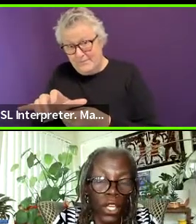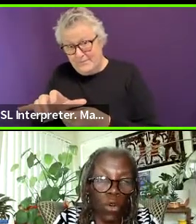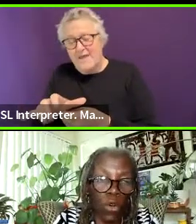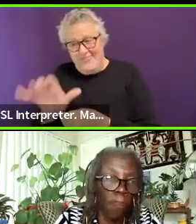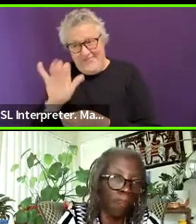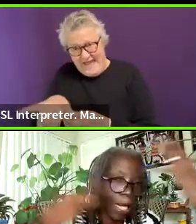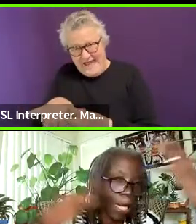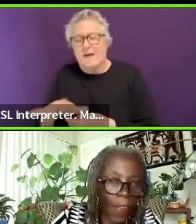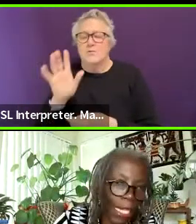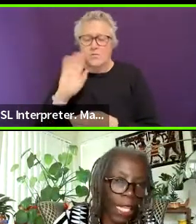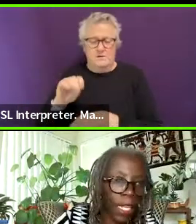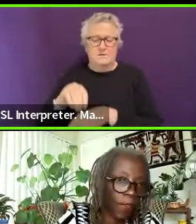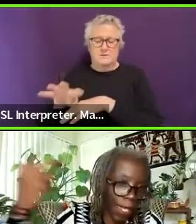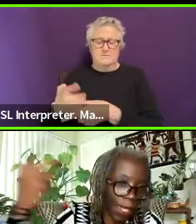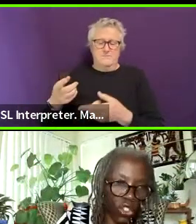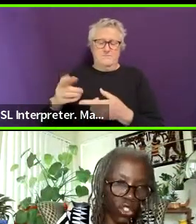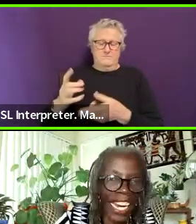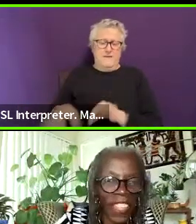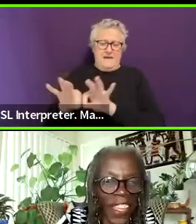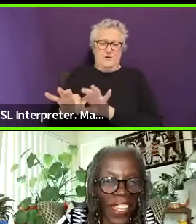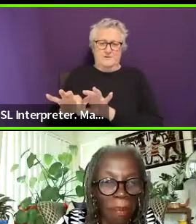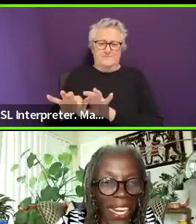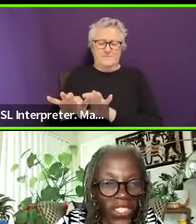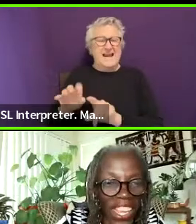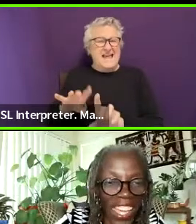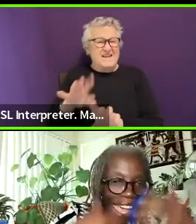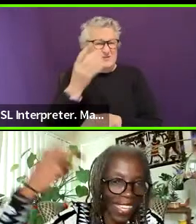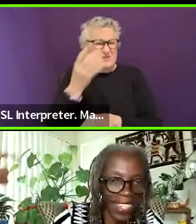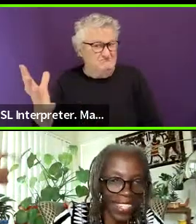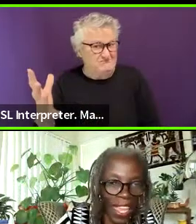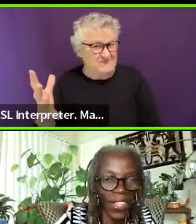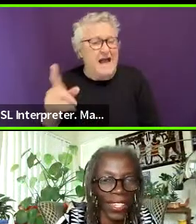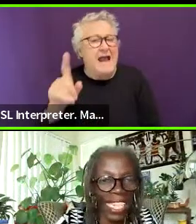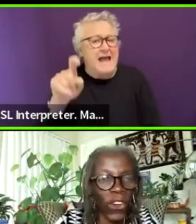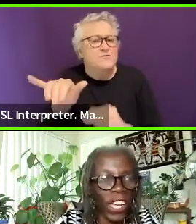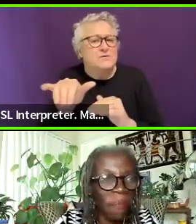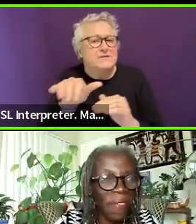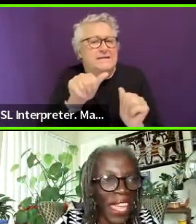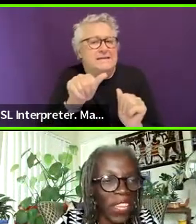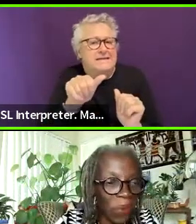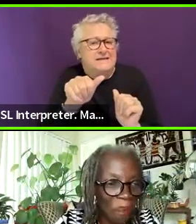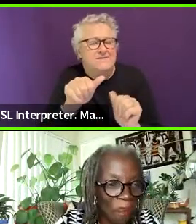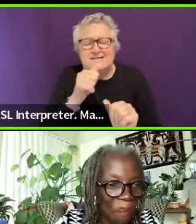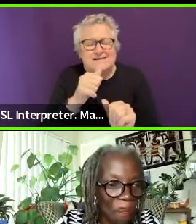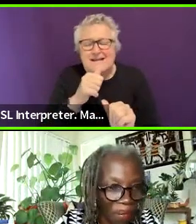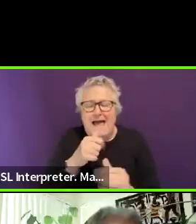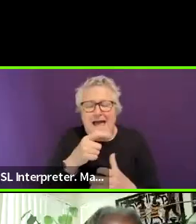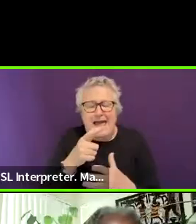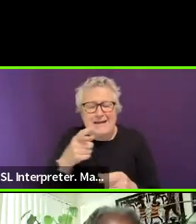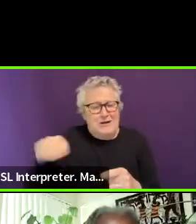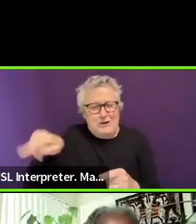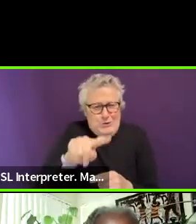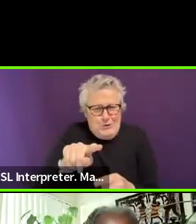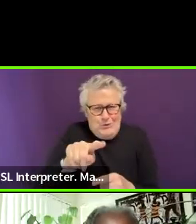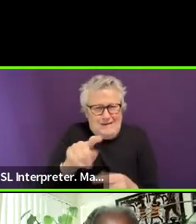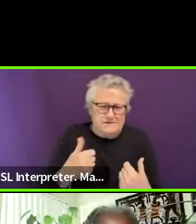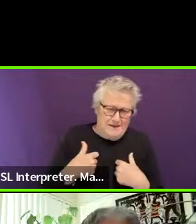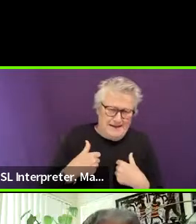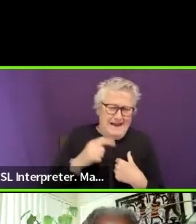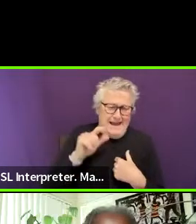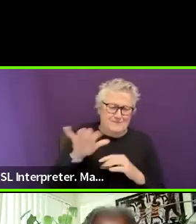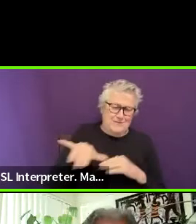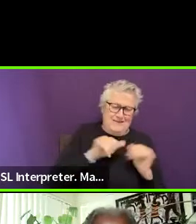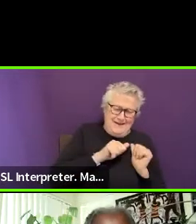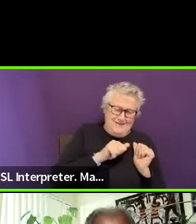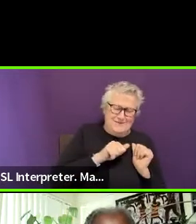So if I leave, it's not anything anybody said. I just have to get going. Thank you. Thank you for reminding us of